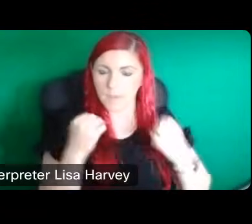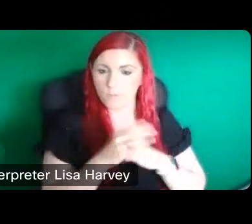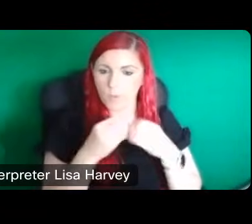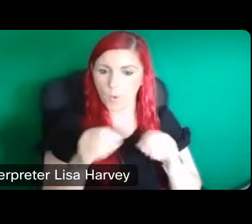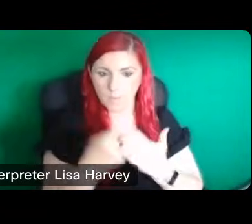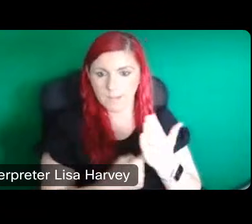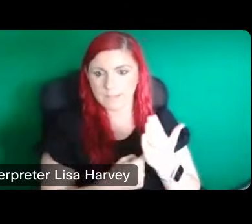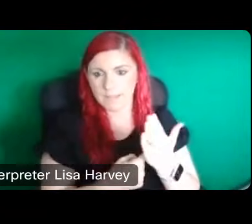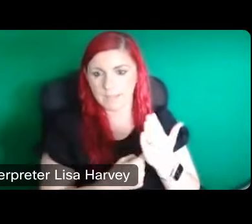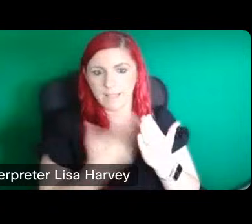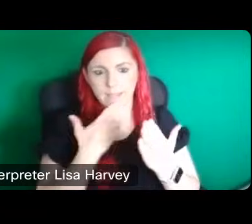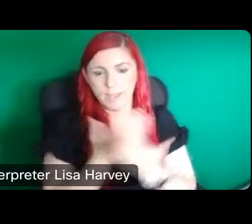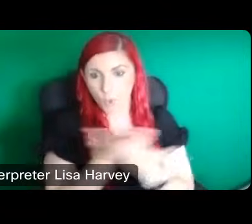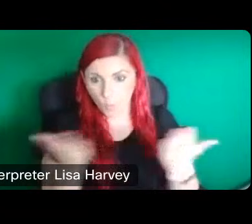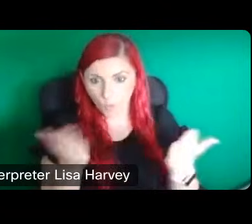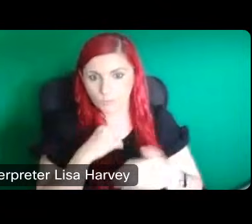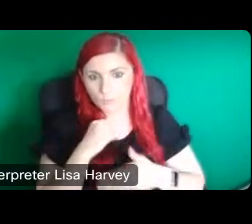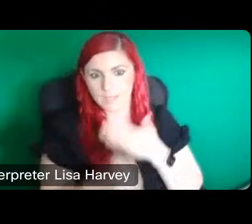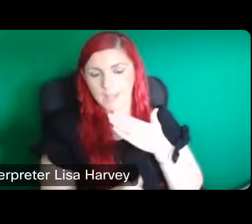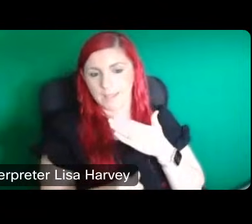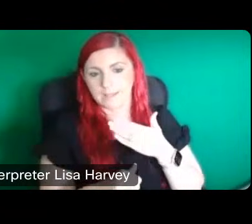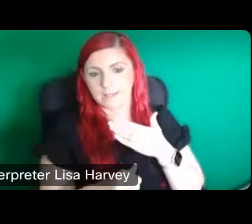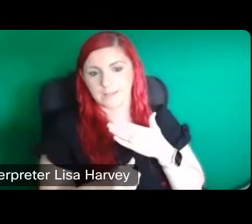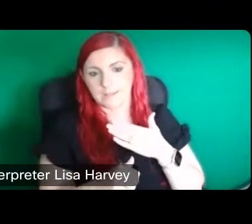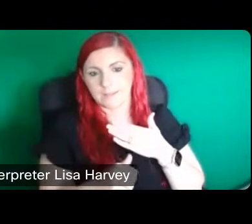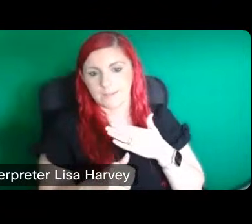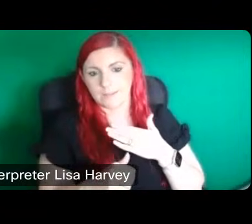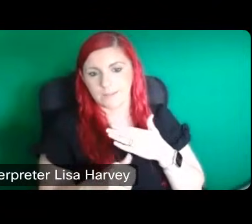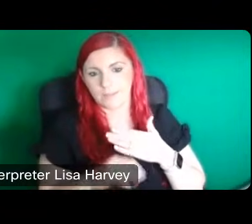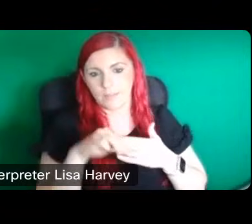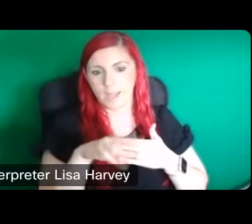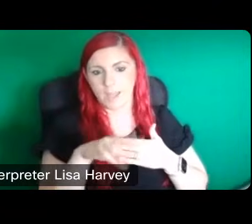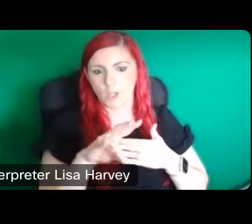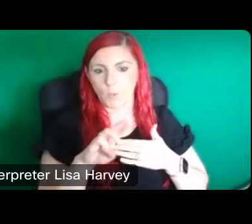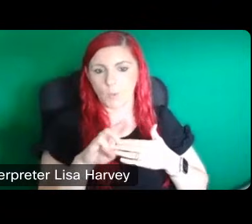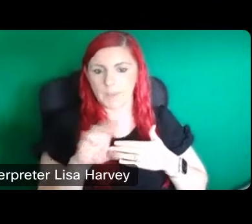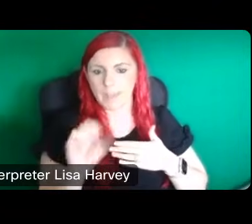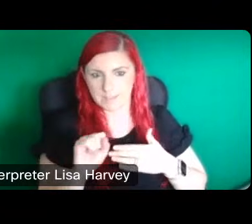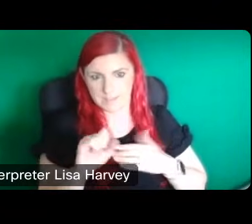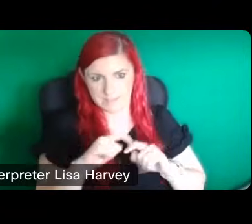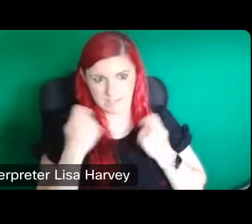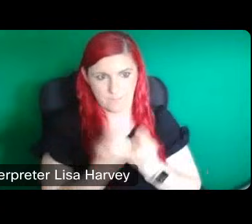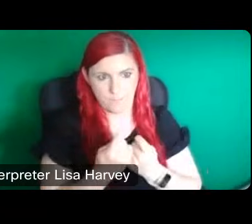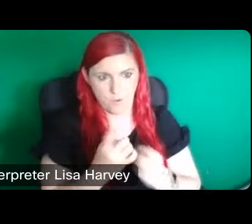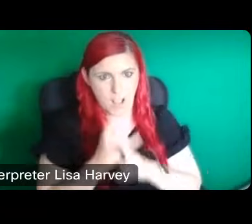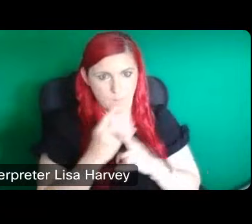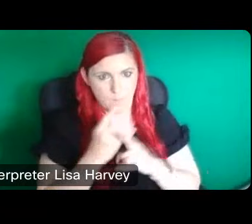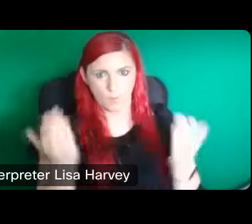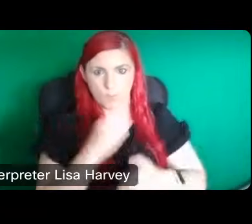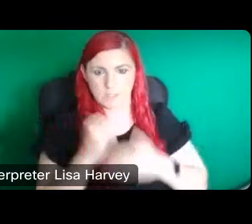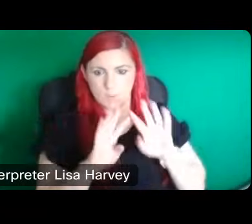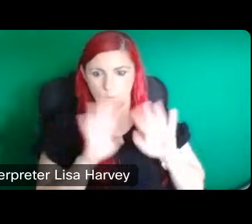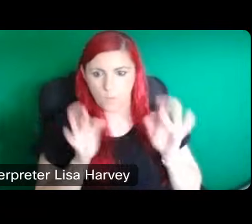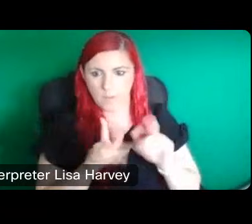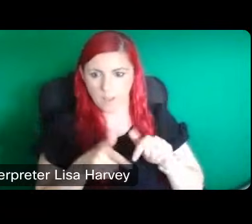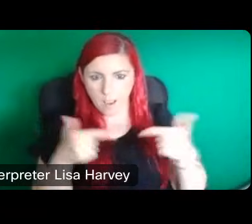to the wider NQPS team for helping with the promotion of today's webinar and the different pieces of work. And thank